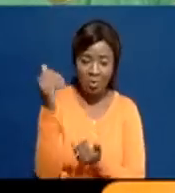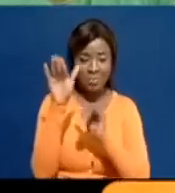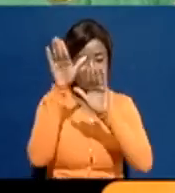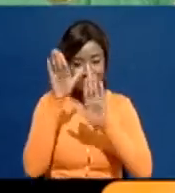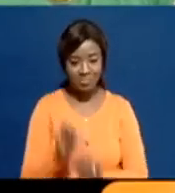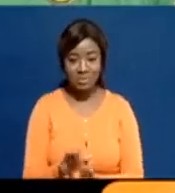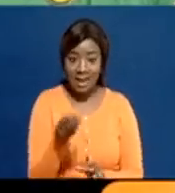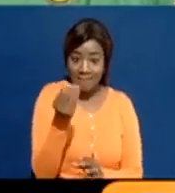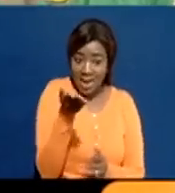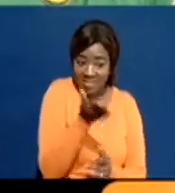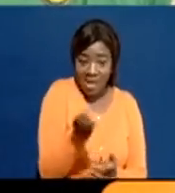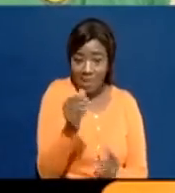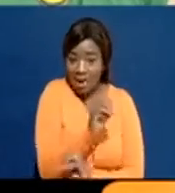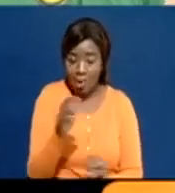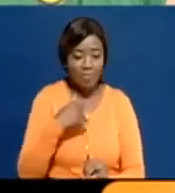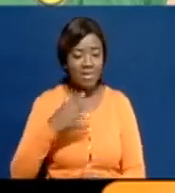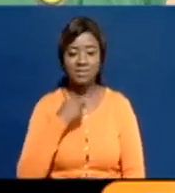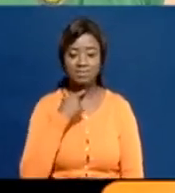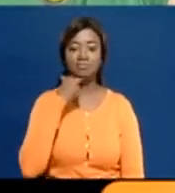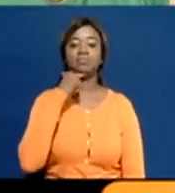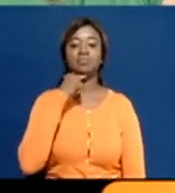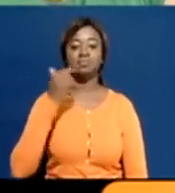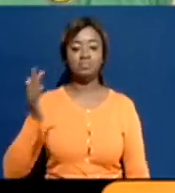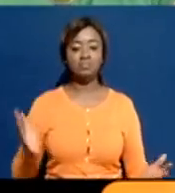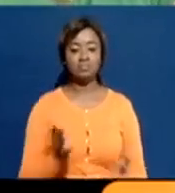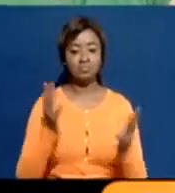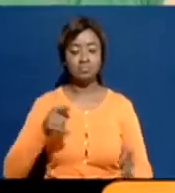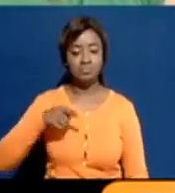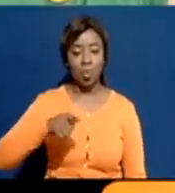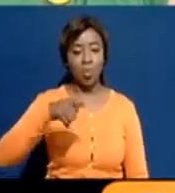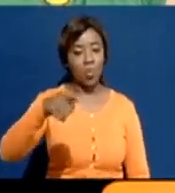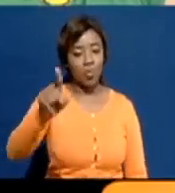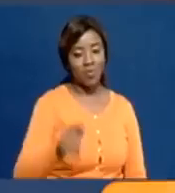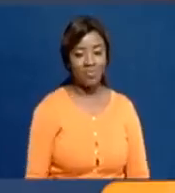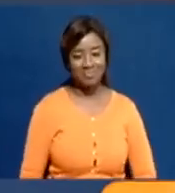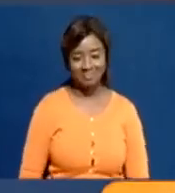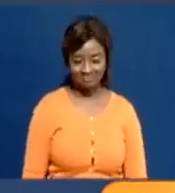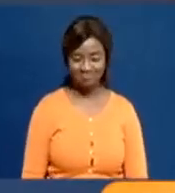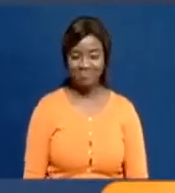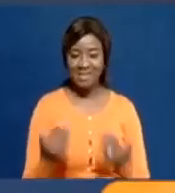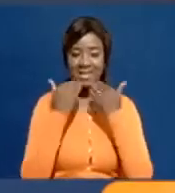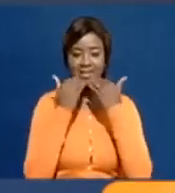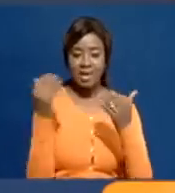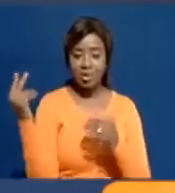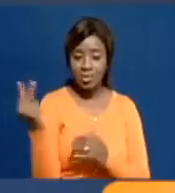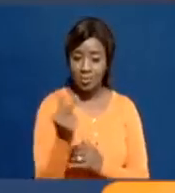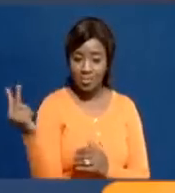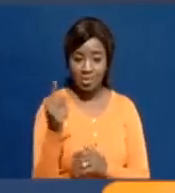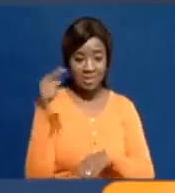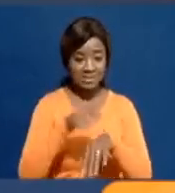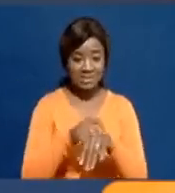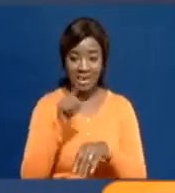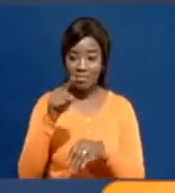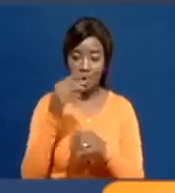So now let's keep going. Chin up. Let's just keep going. Fantastic. Yeah. Thank you so much, Mildred. Richard, thank you so much for your time, for your